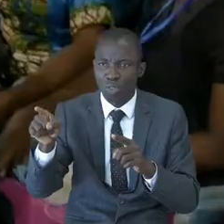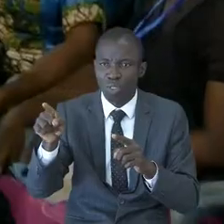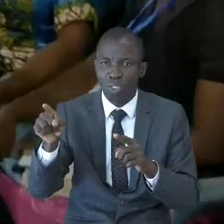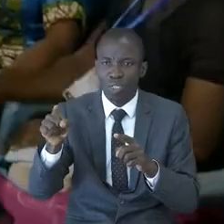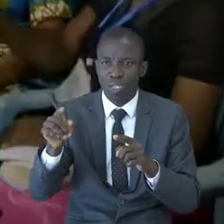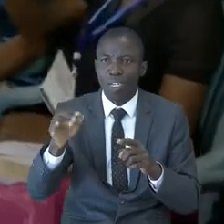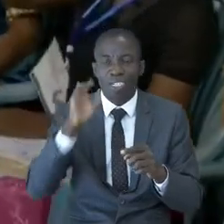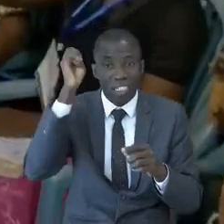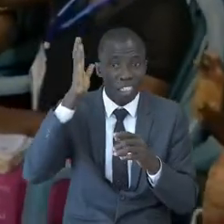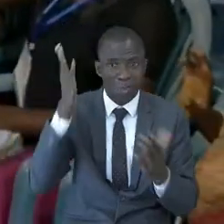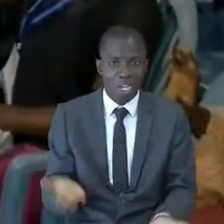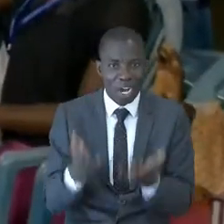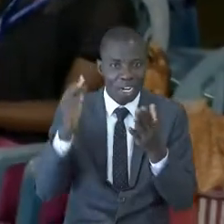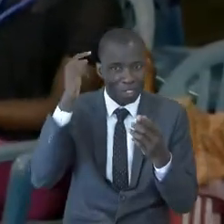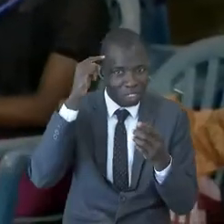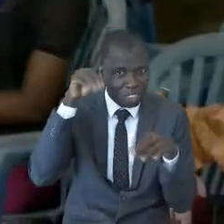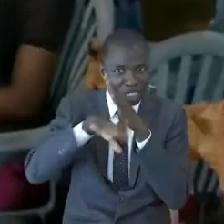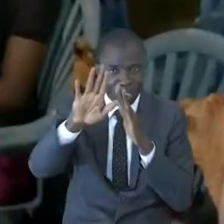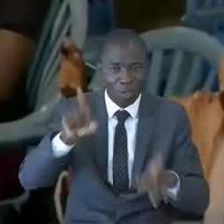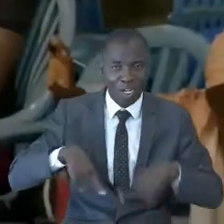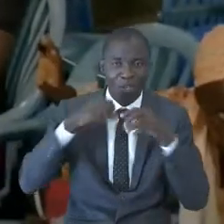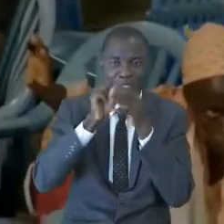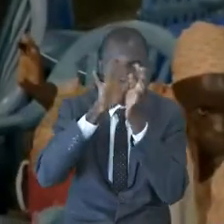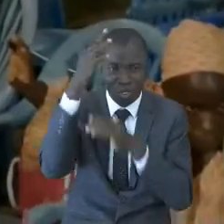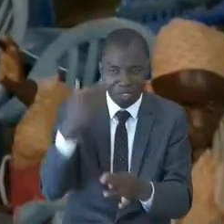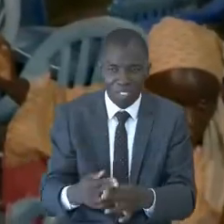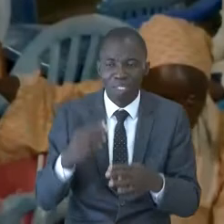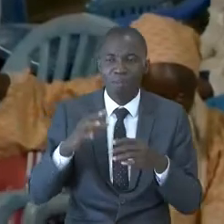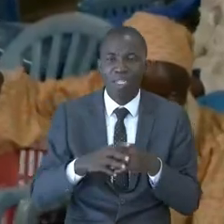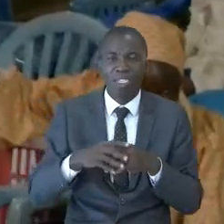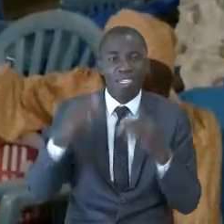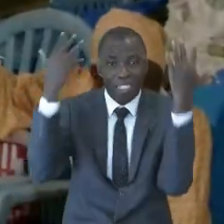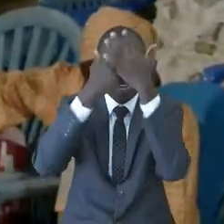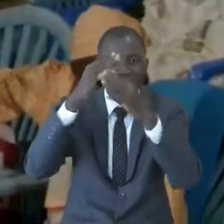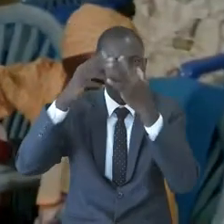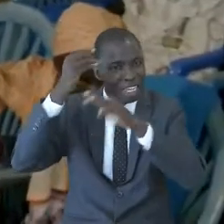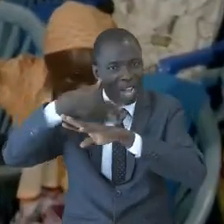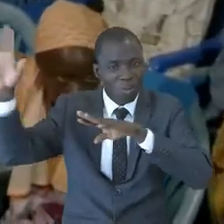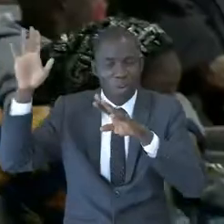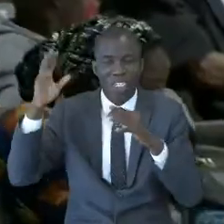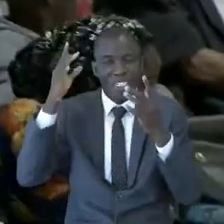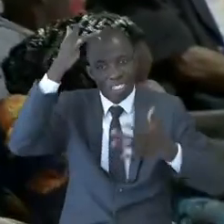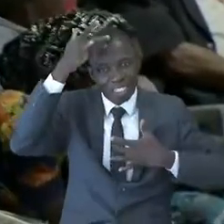Arise in your life. Darkness away. Disease away,